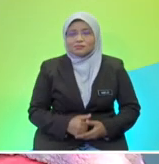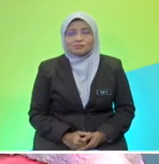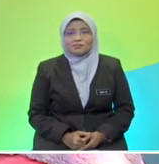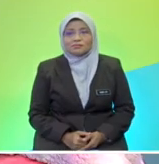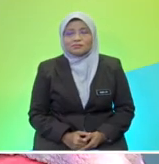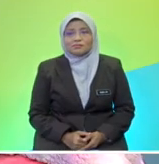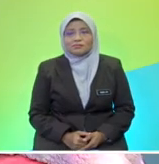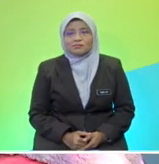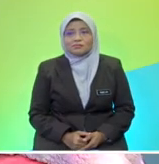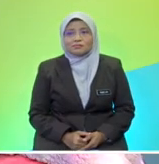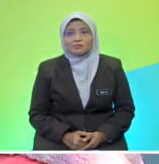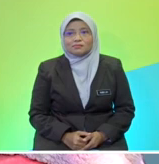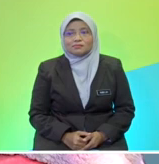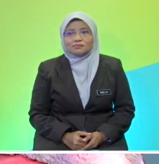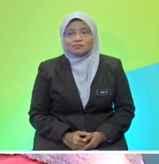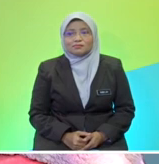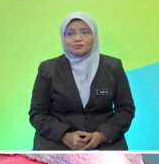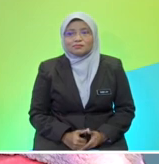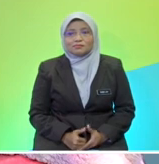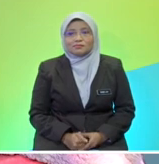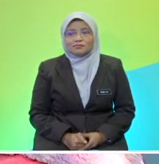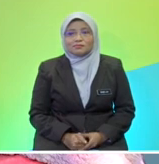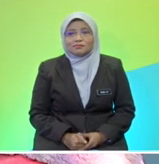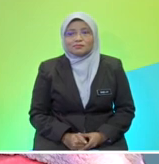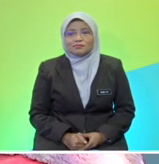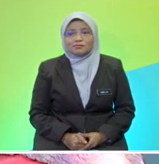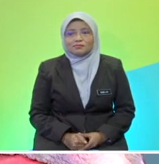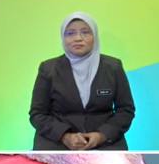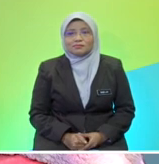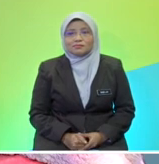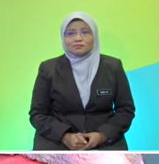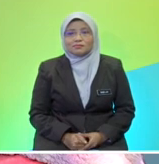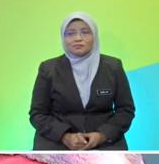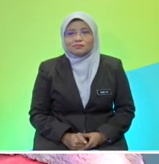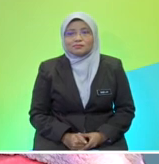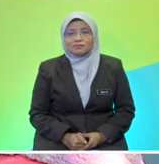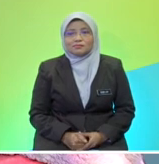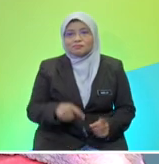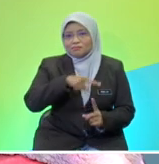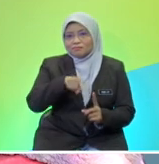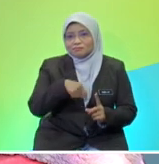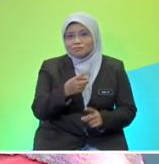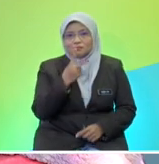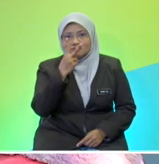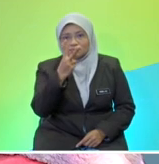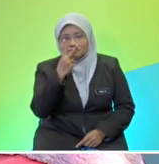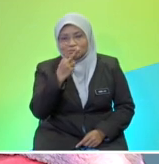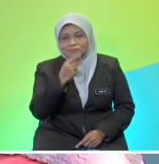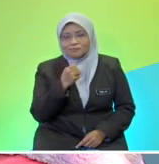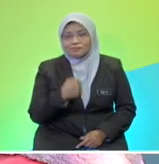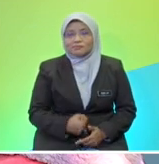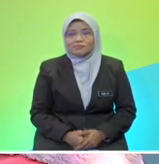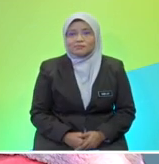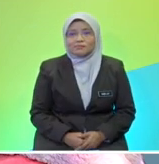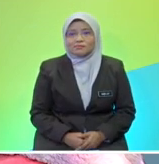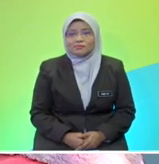toys more in details, okay? So that when you see the toys, you know what it's called. Okay? Alright.